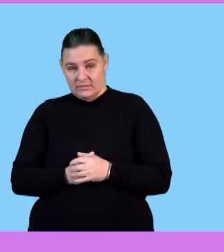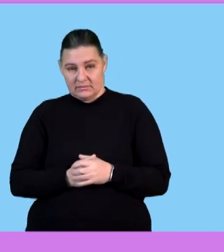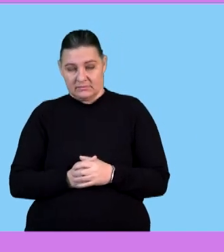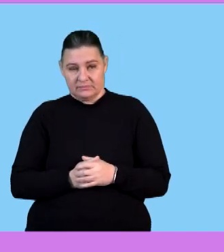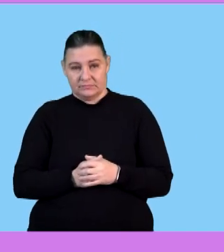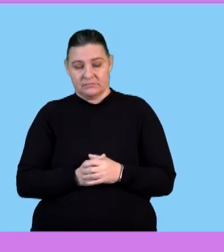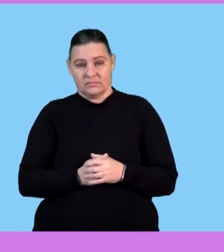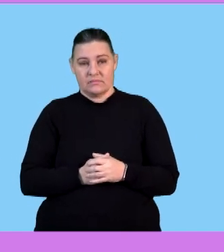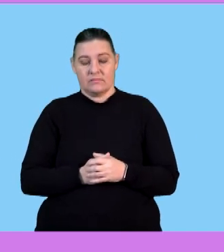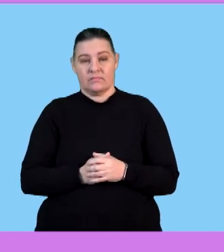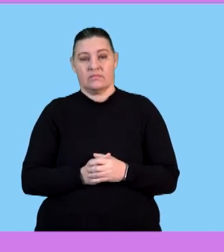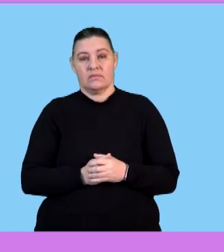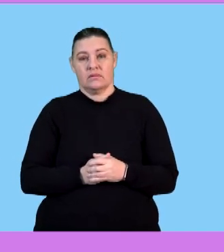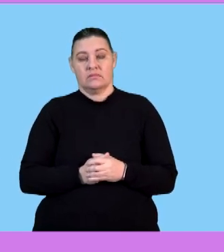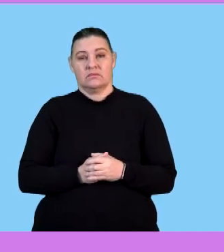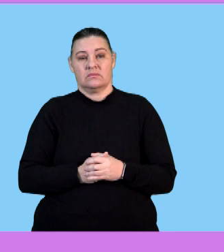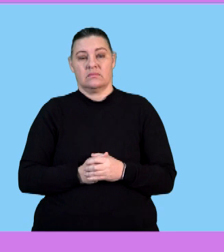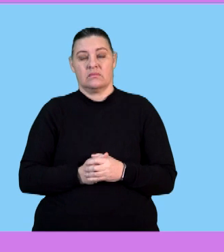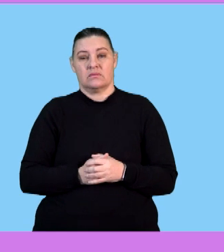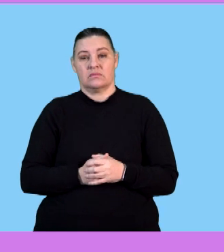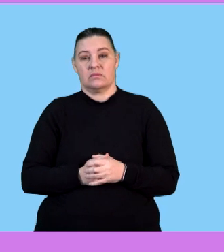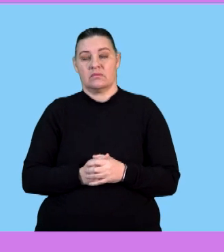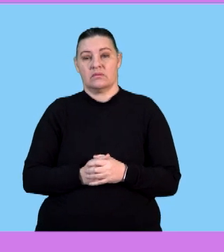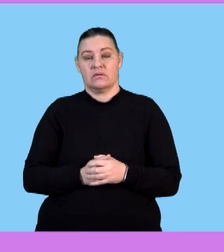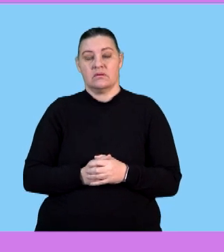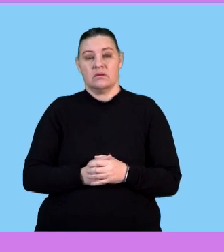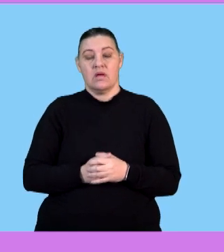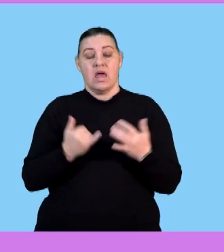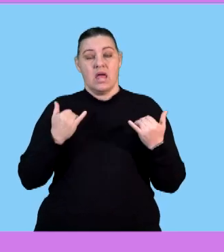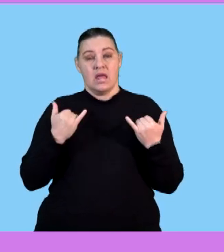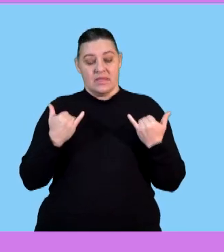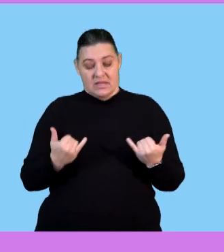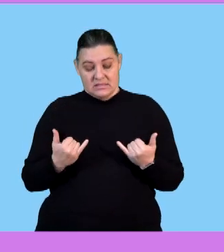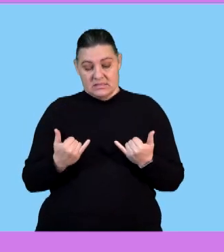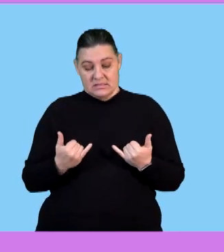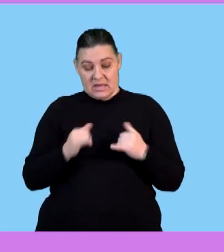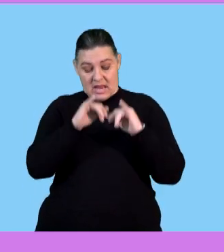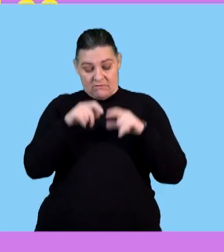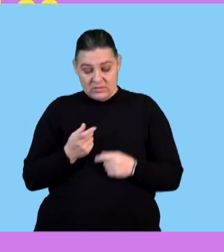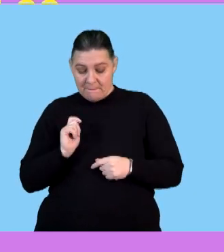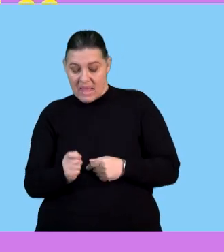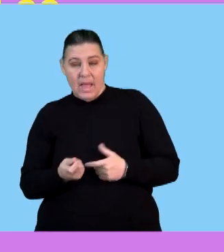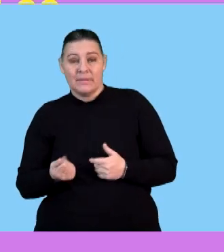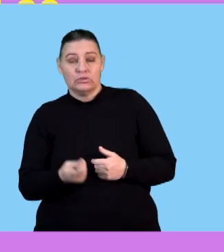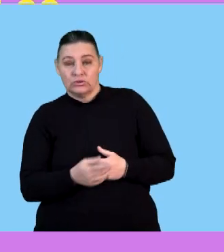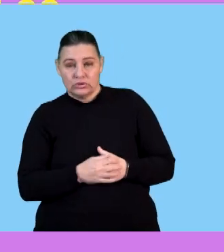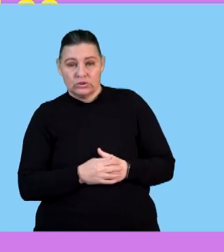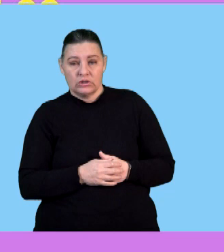before. All right, how much does she owe for this invoice? Okay, so for this